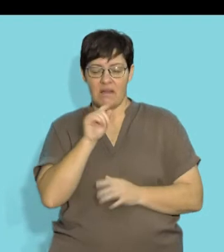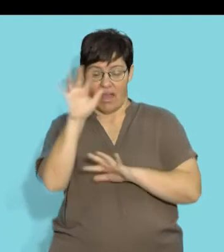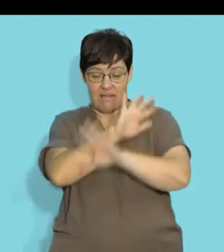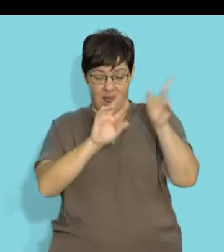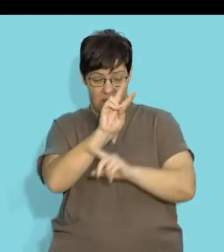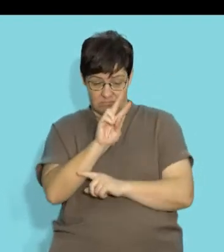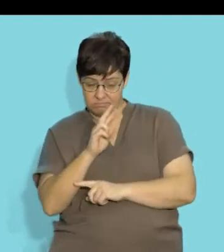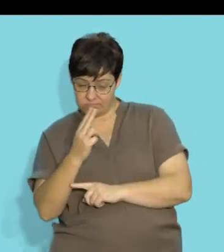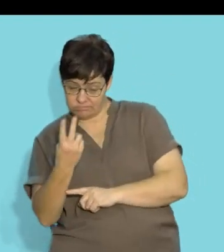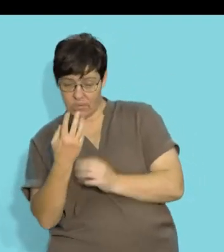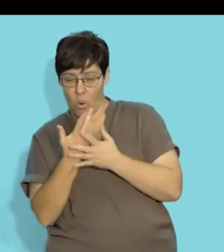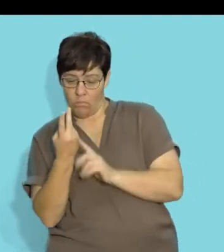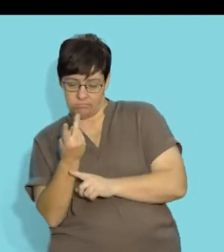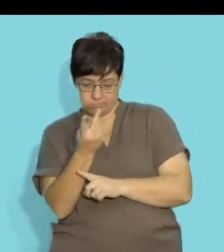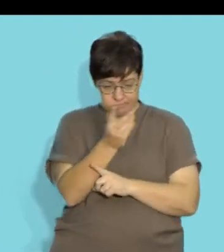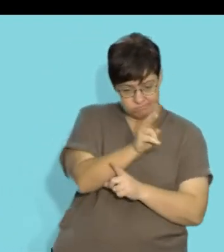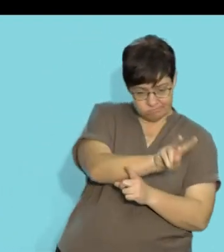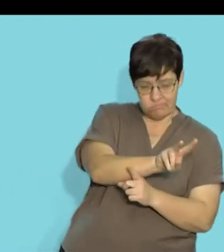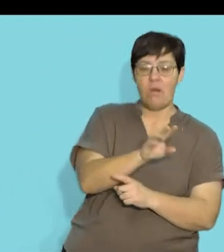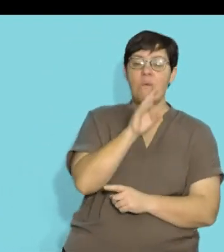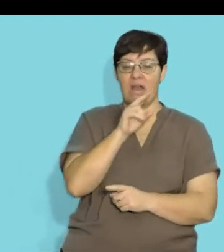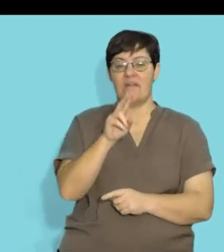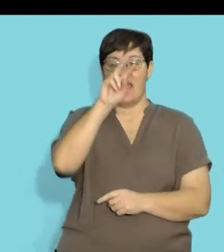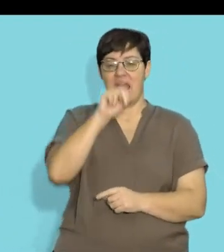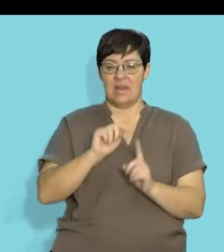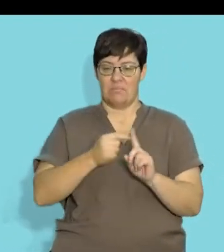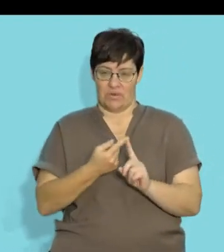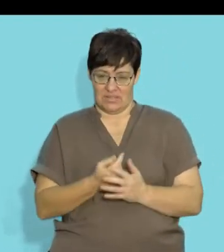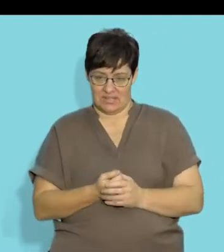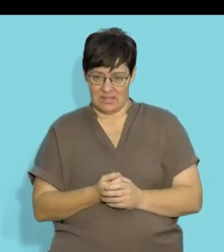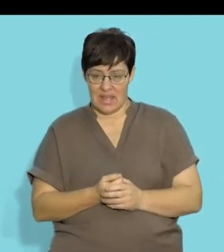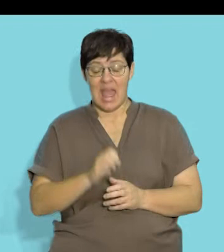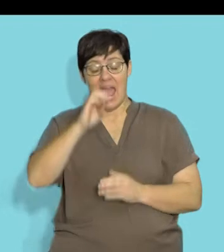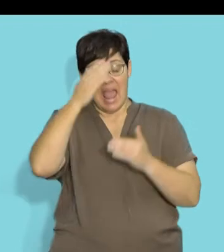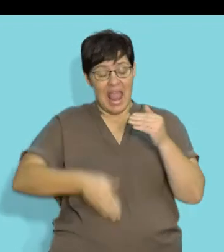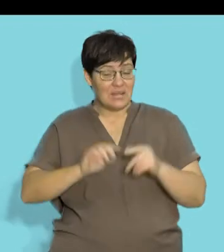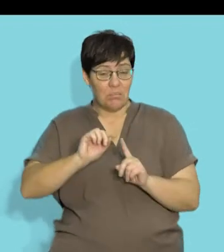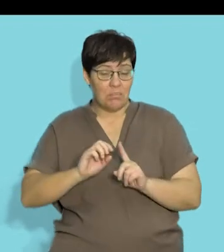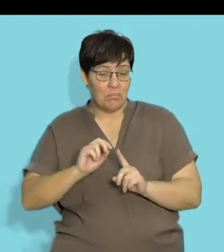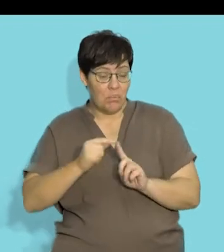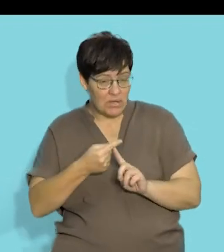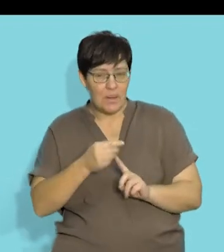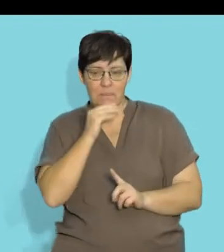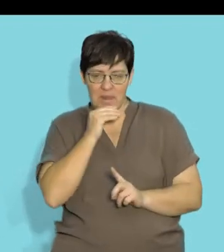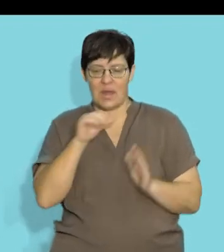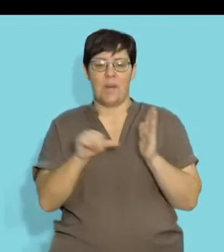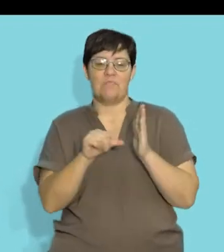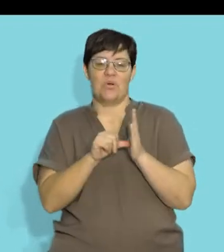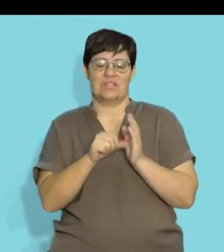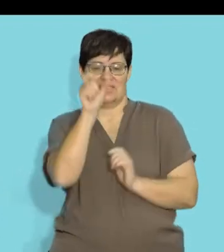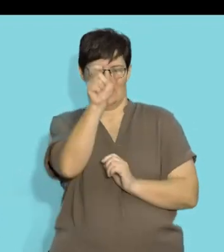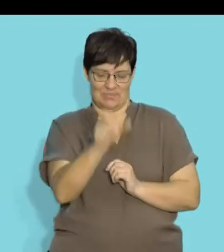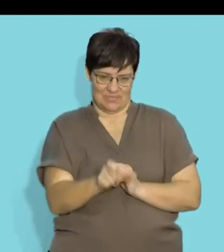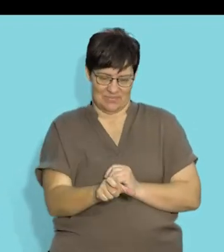the time when there's a color change, we've reached what is called the end point of a titration. So end point is another key